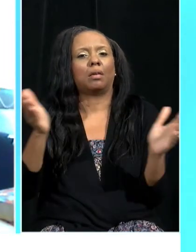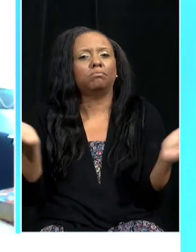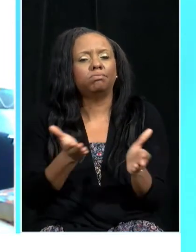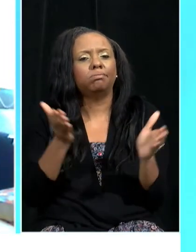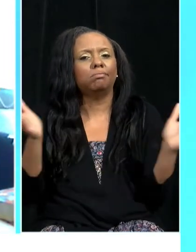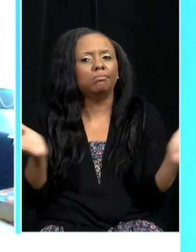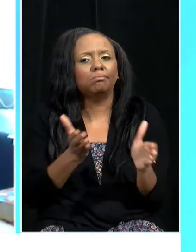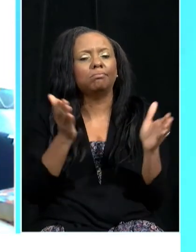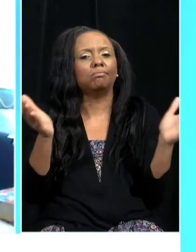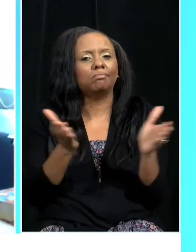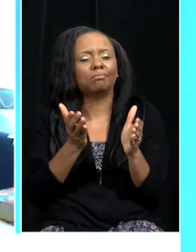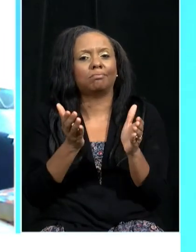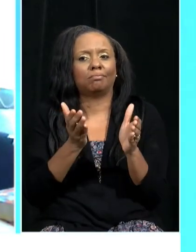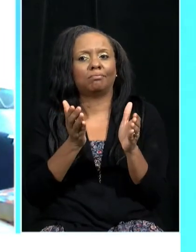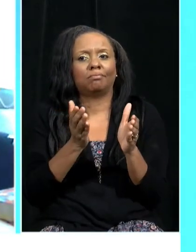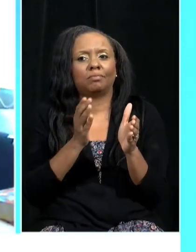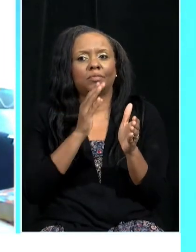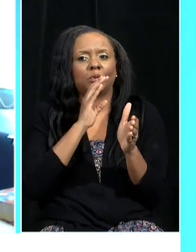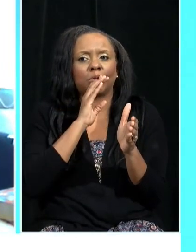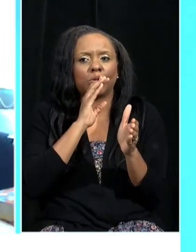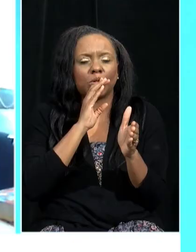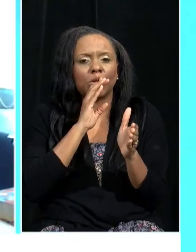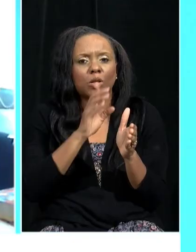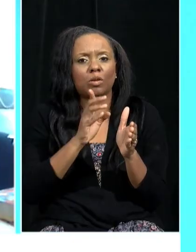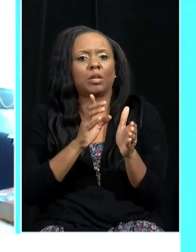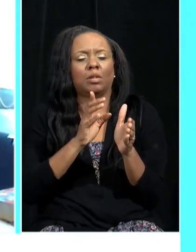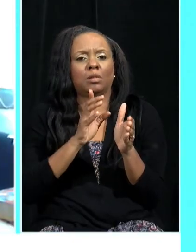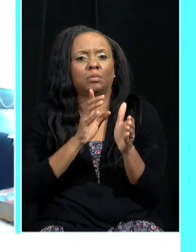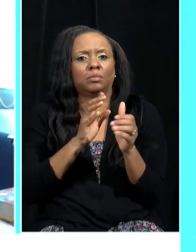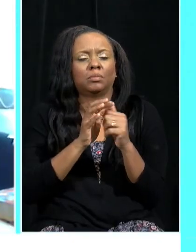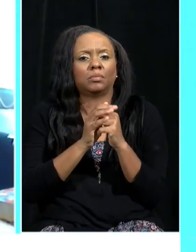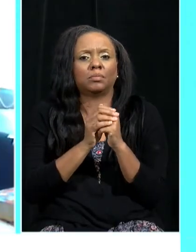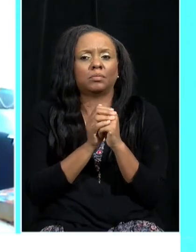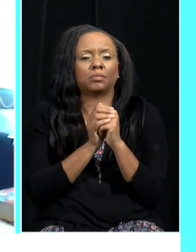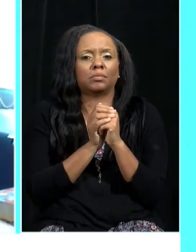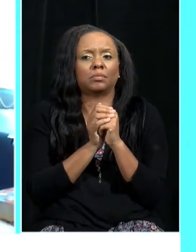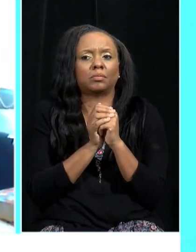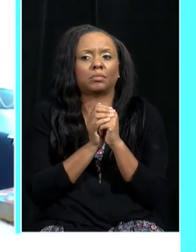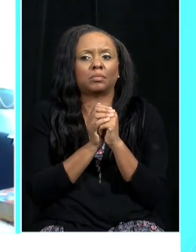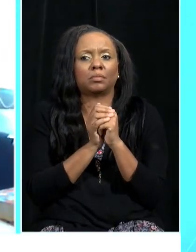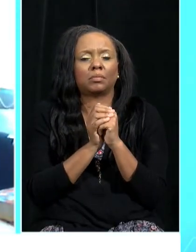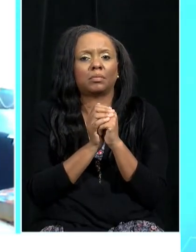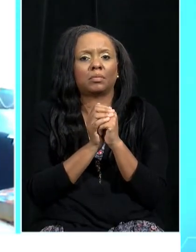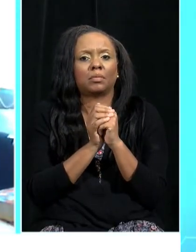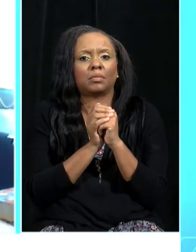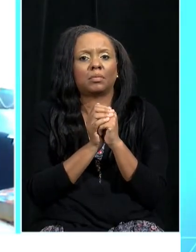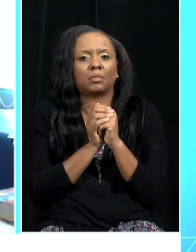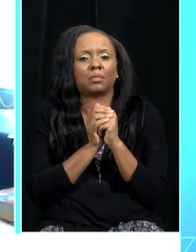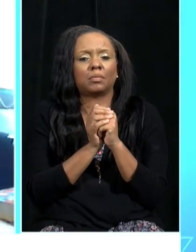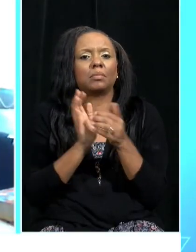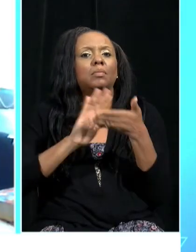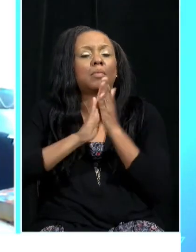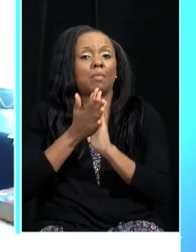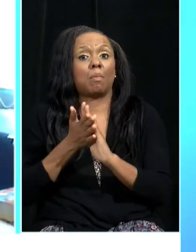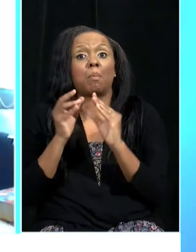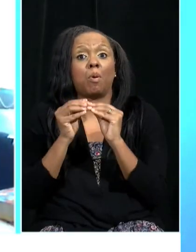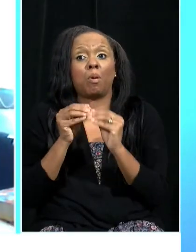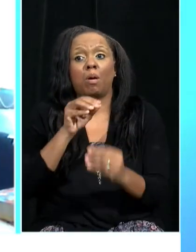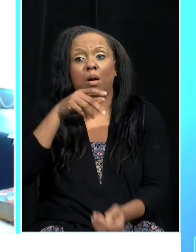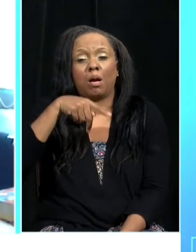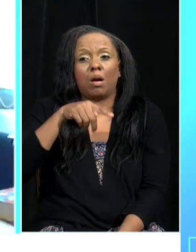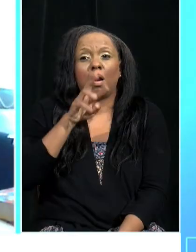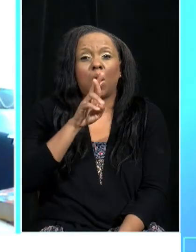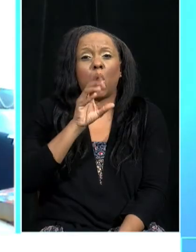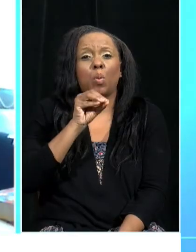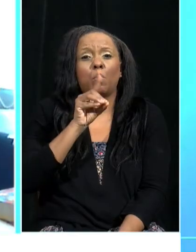them to move in required productive endeavors, move towards productive endeavors. So when we say private sector, who